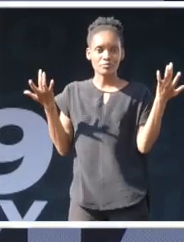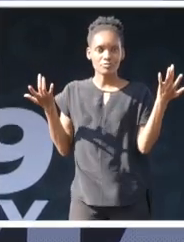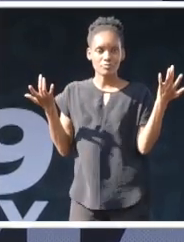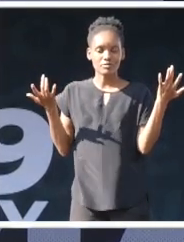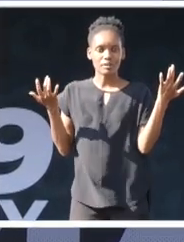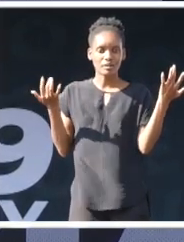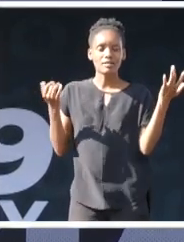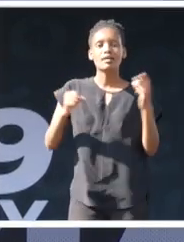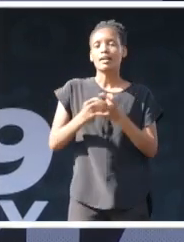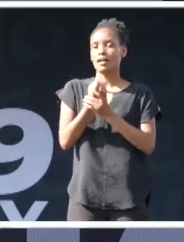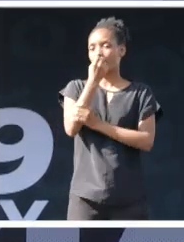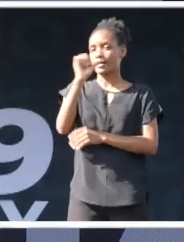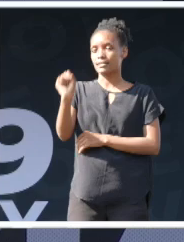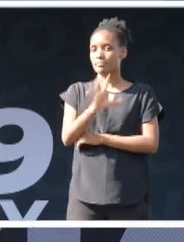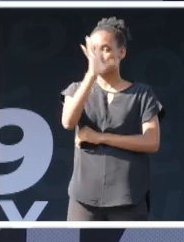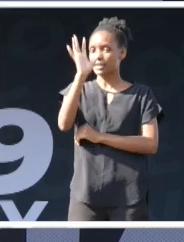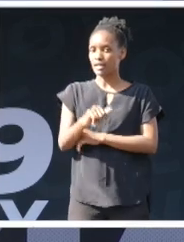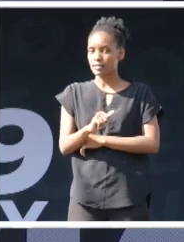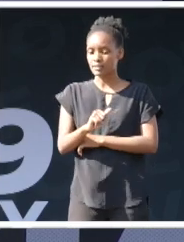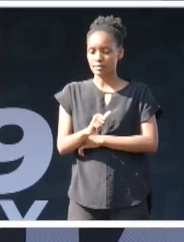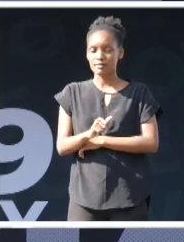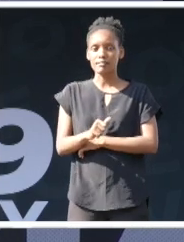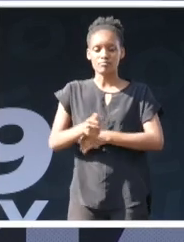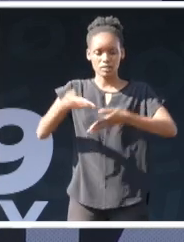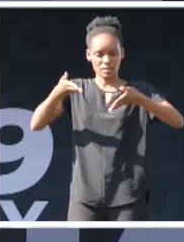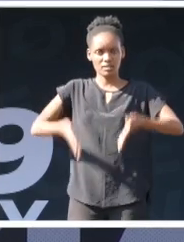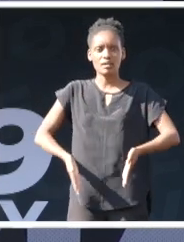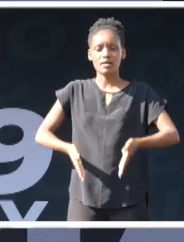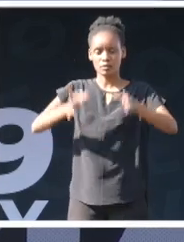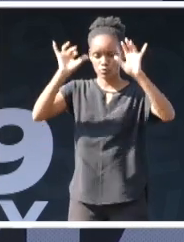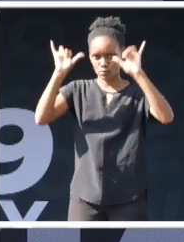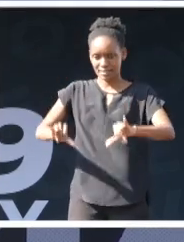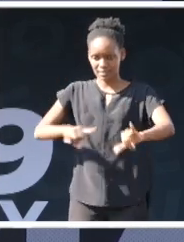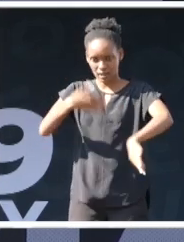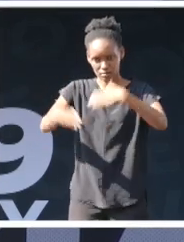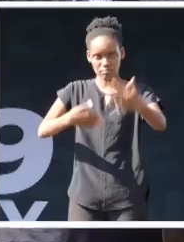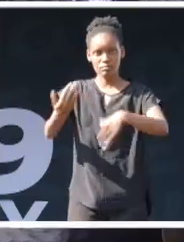And RISE Mzansi is here to stay. Together,